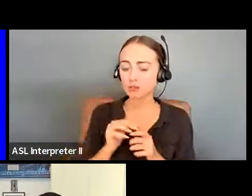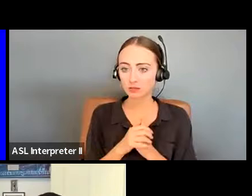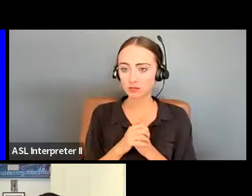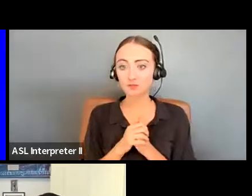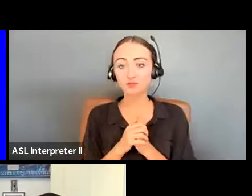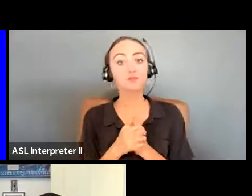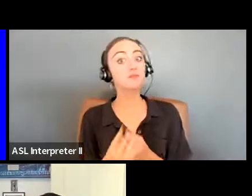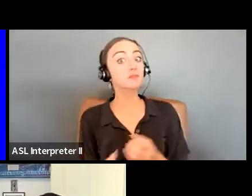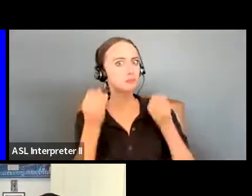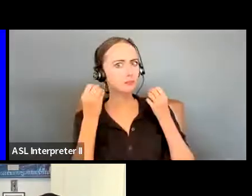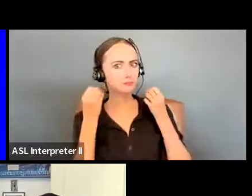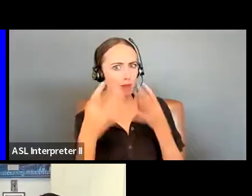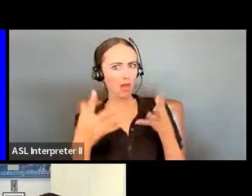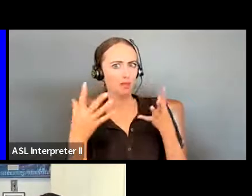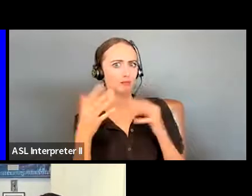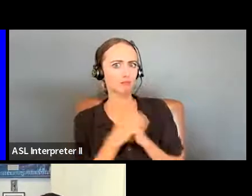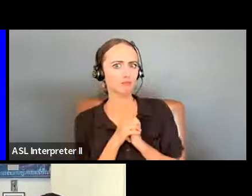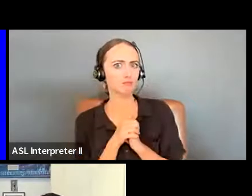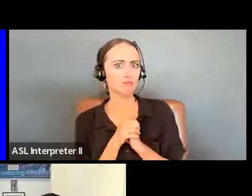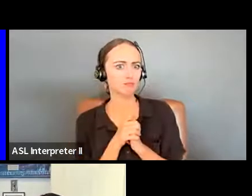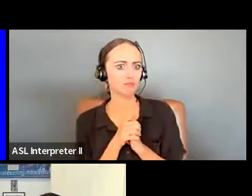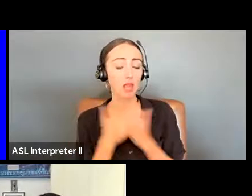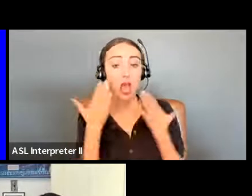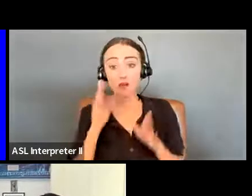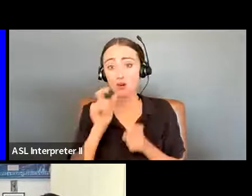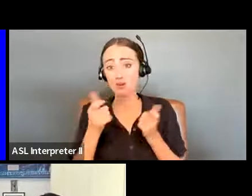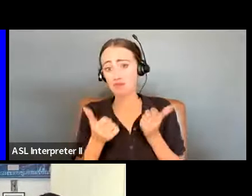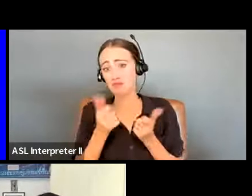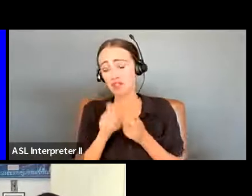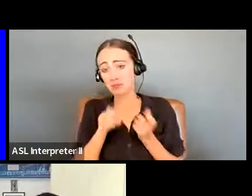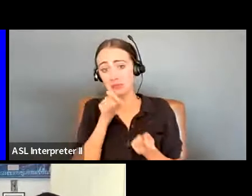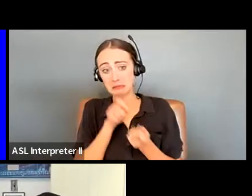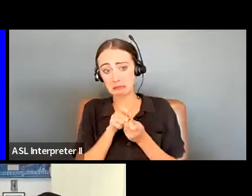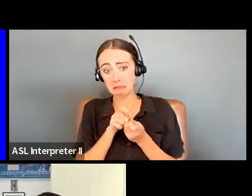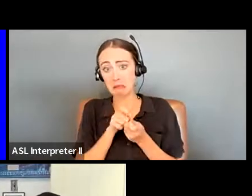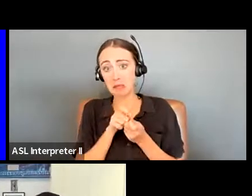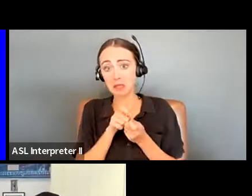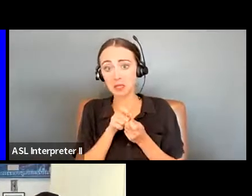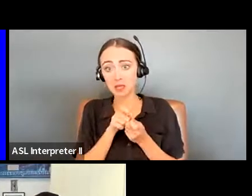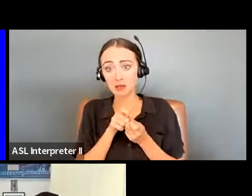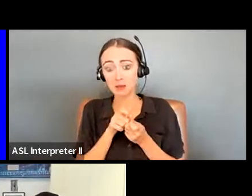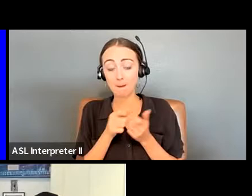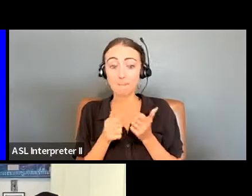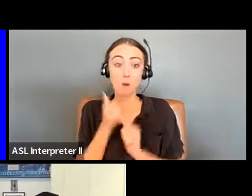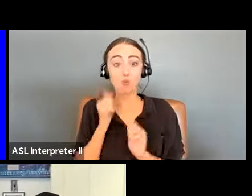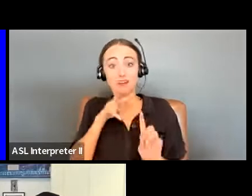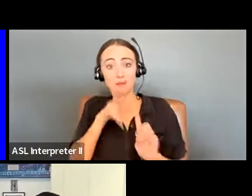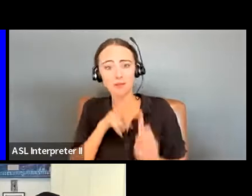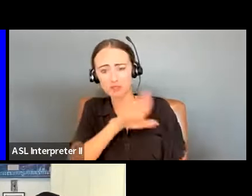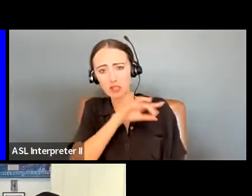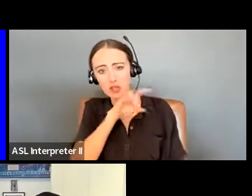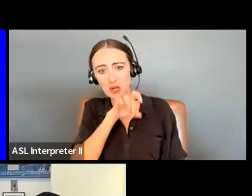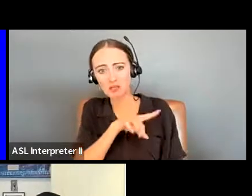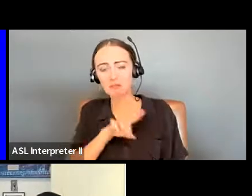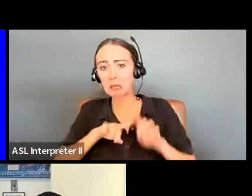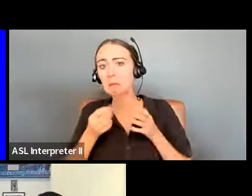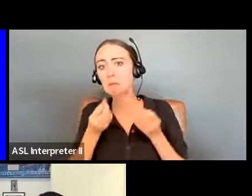There have been many studies. I don't know which particular ones would be most relevant for your